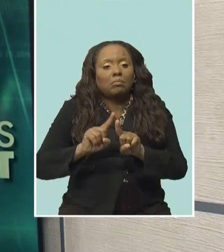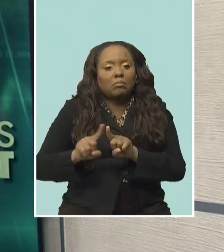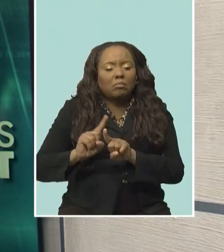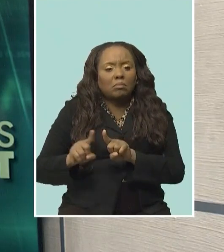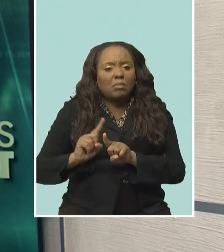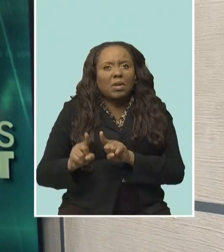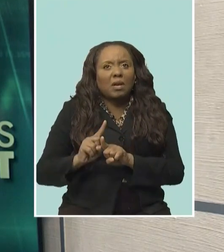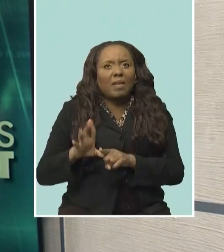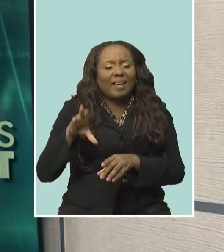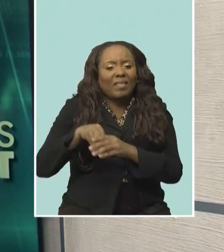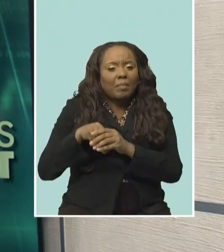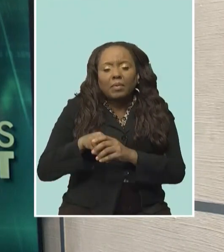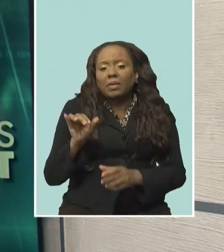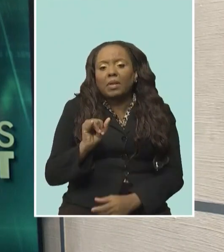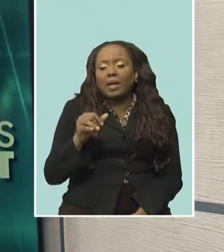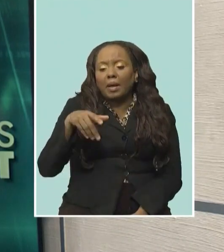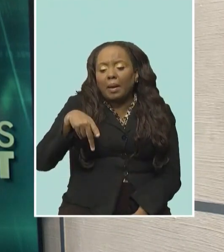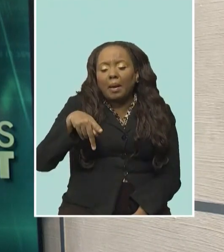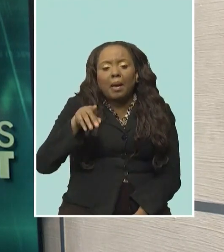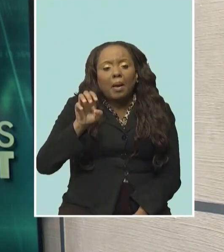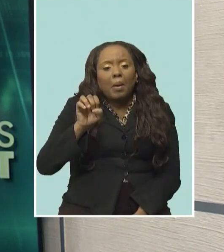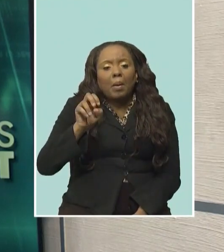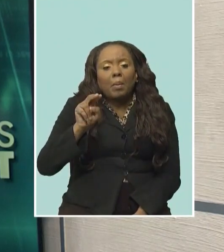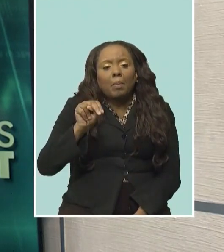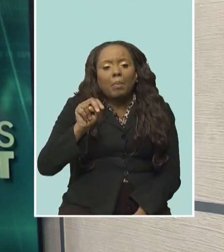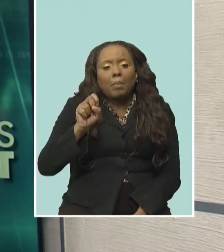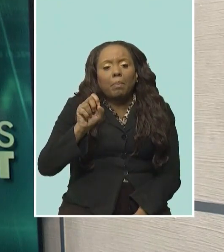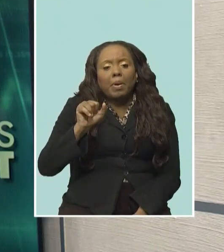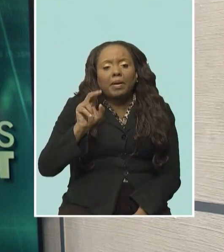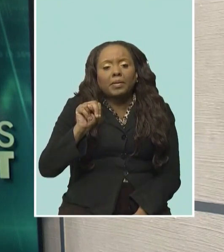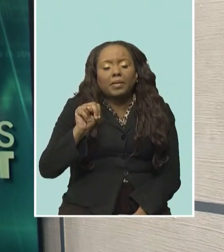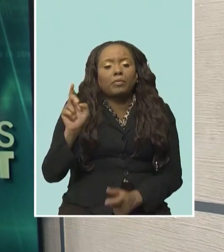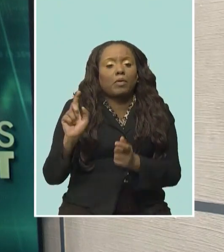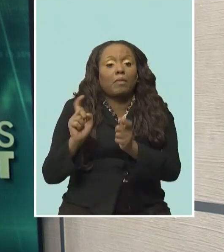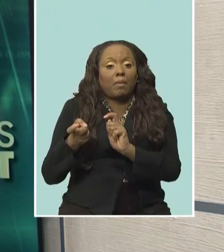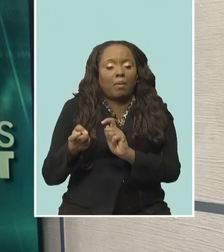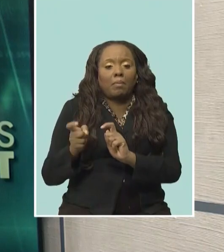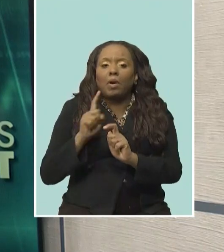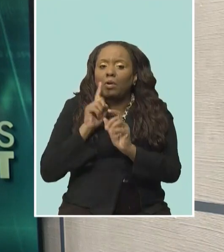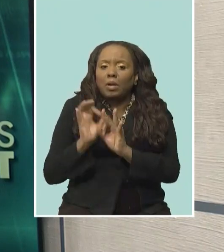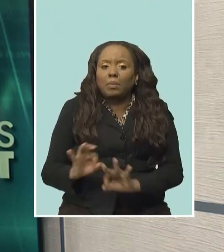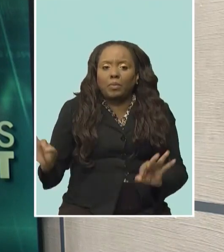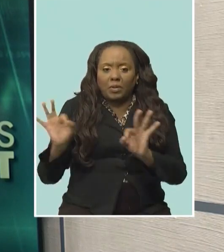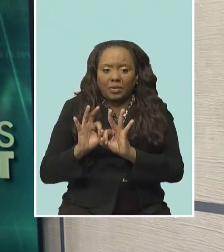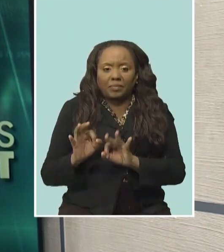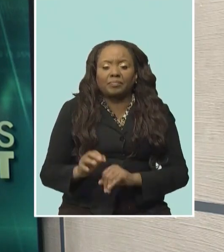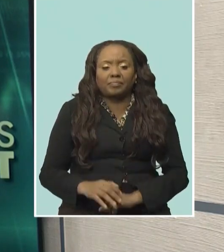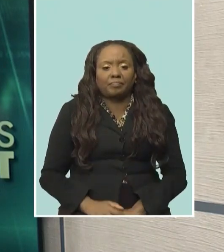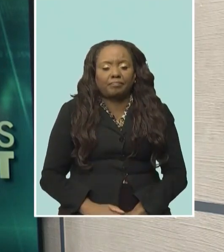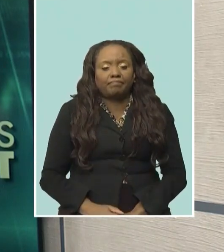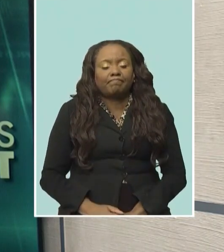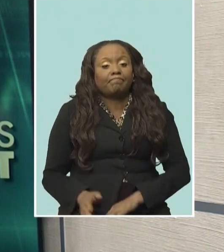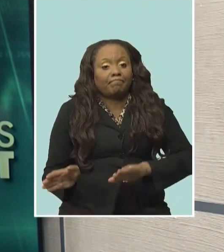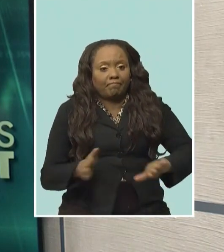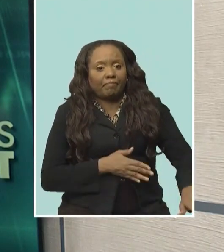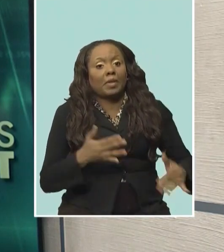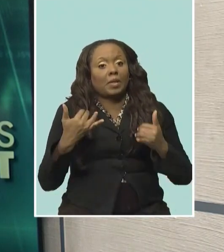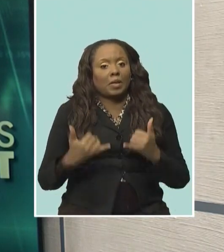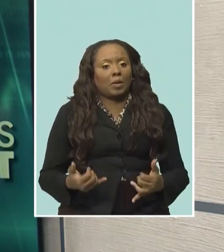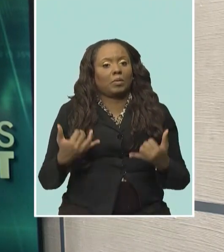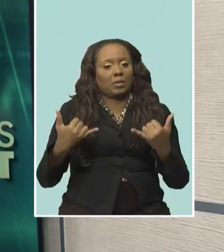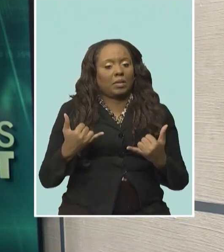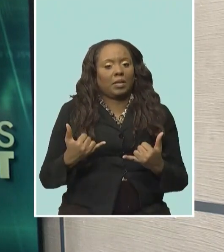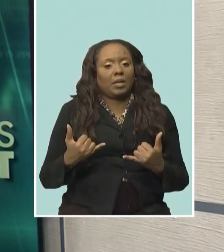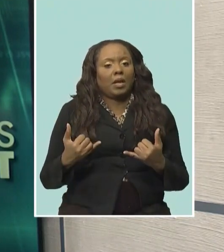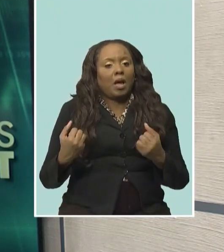important. Another change in the development of the automotive industry. The Nissan e-Power X-Trail was unveiled earlier